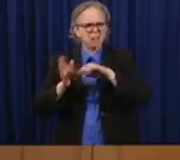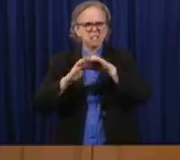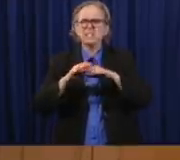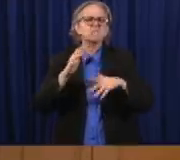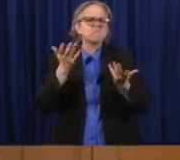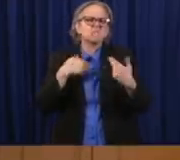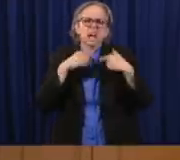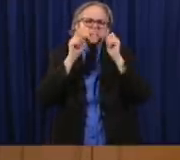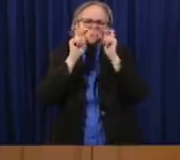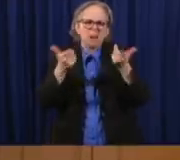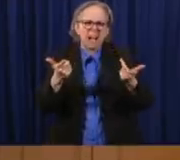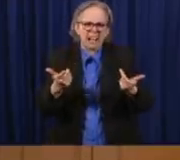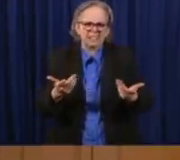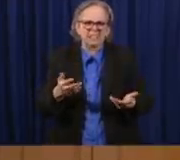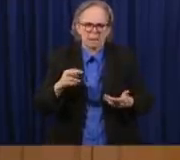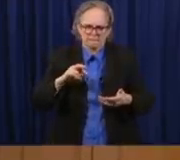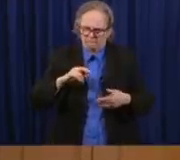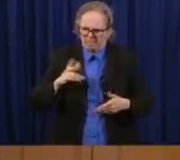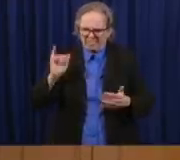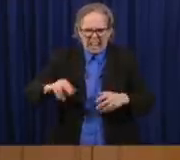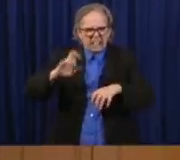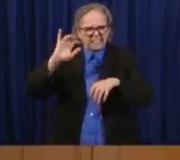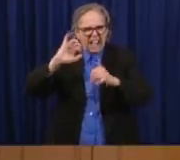of the virus we're dealing with.